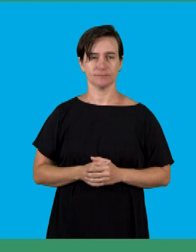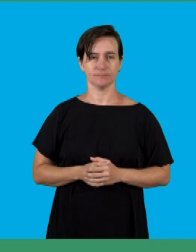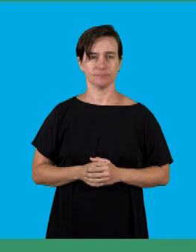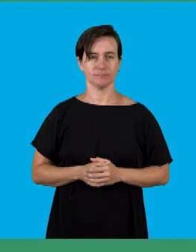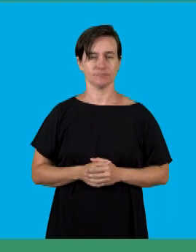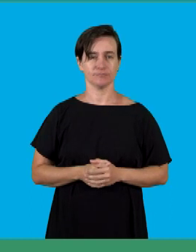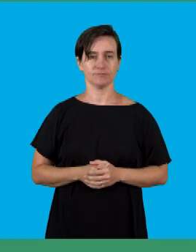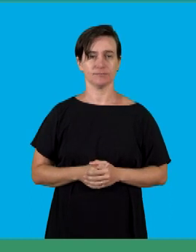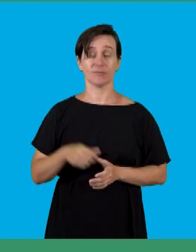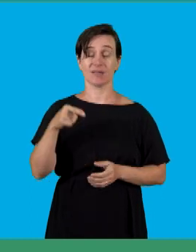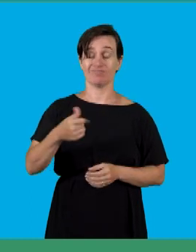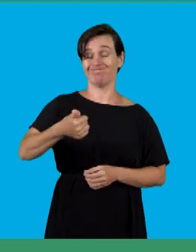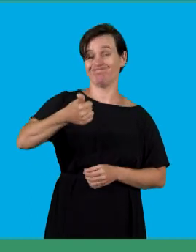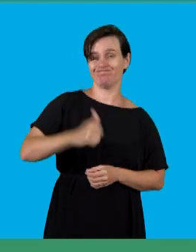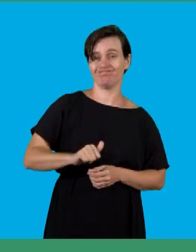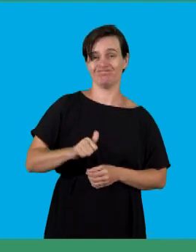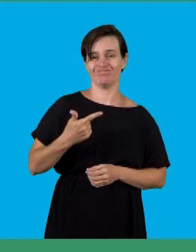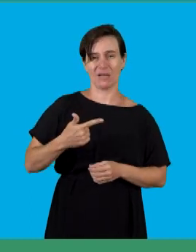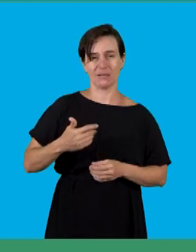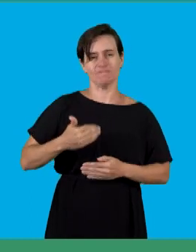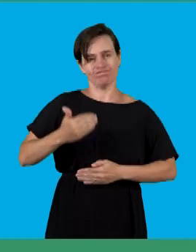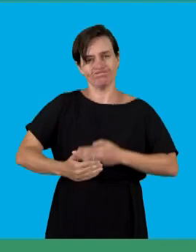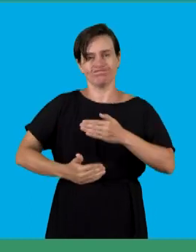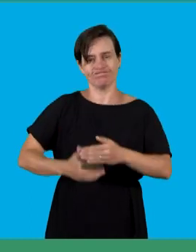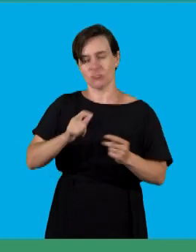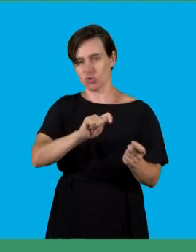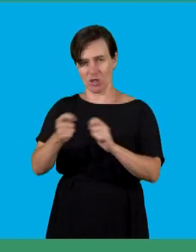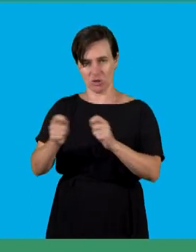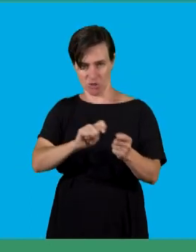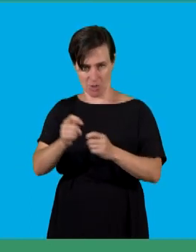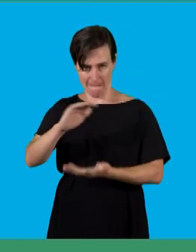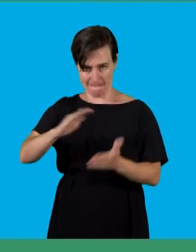And then we also have what we call frequent changing packaging.